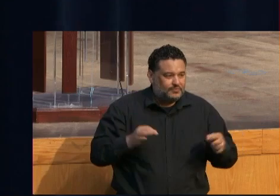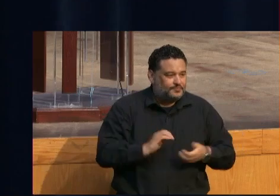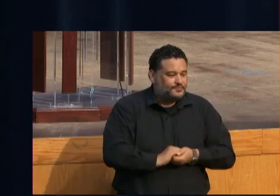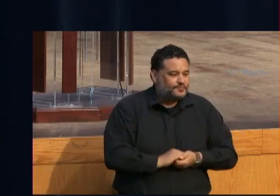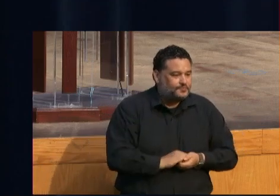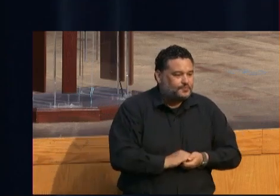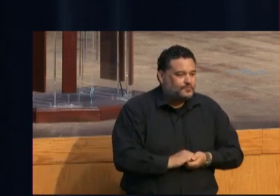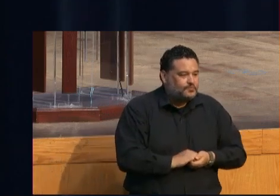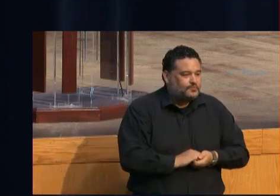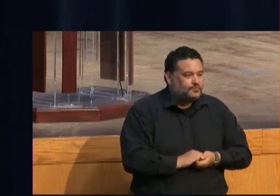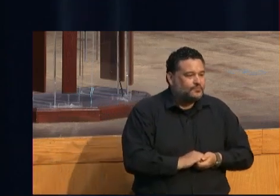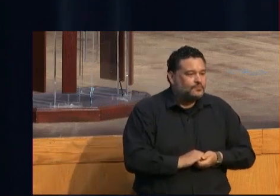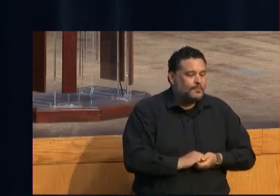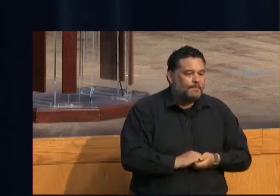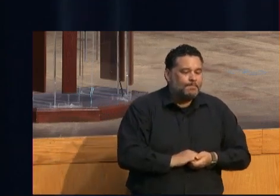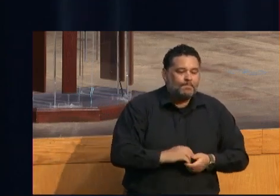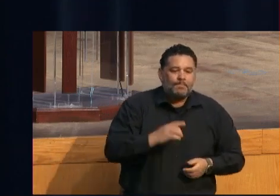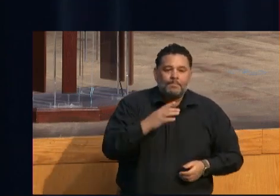and